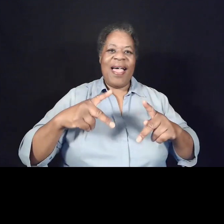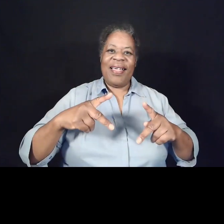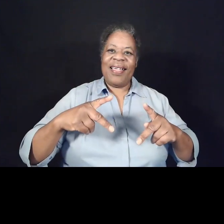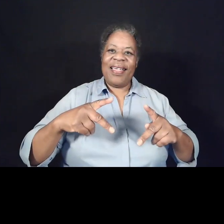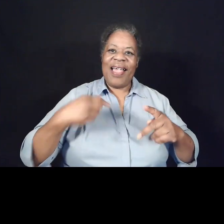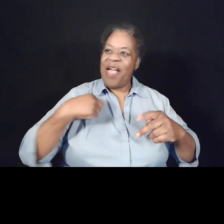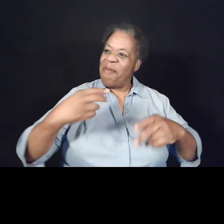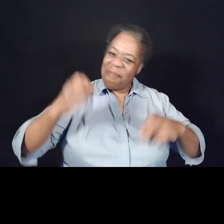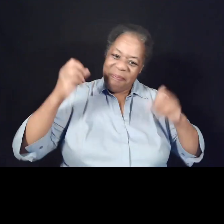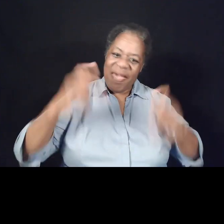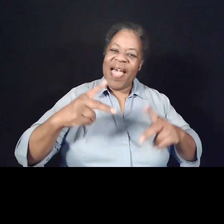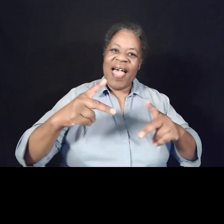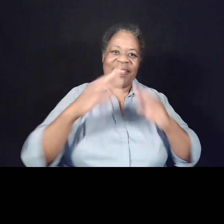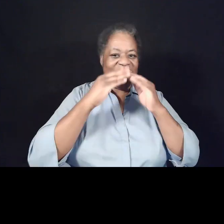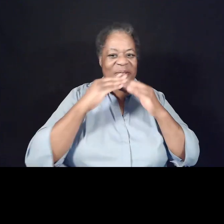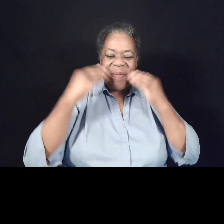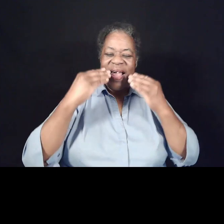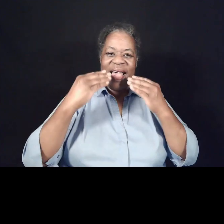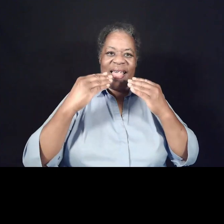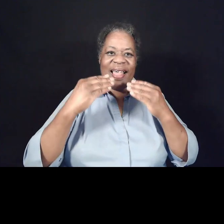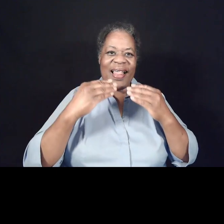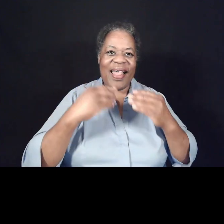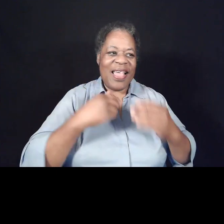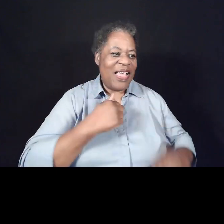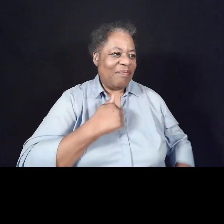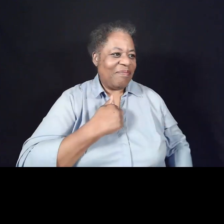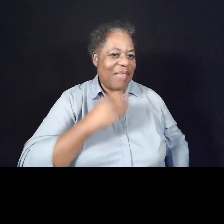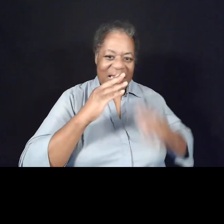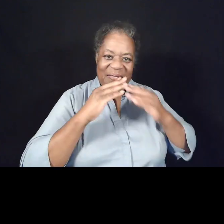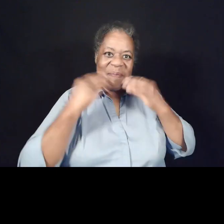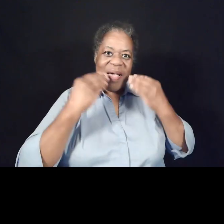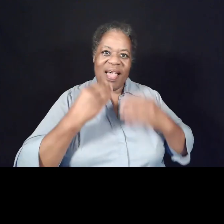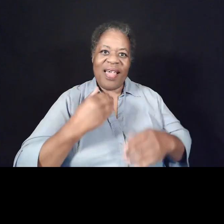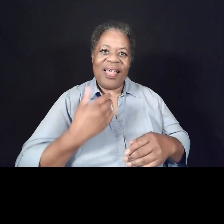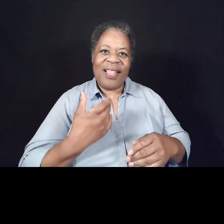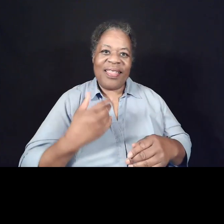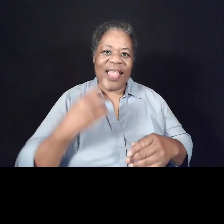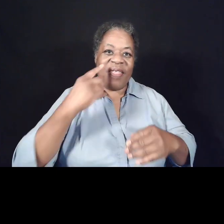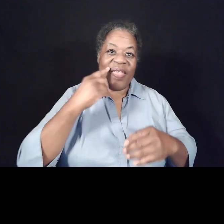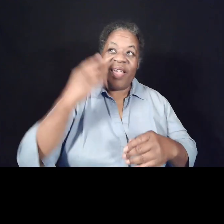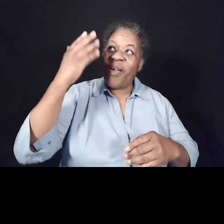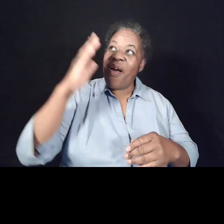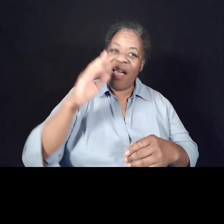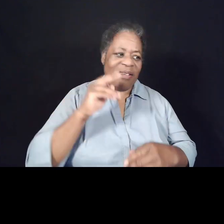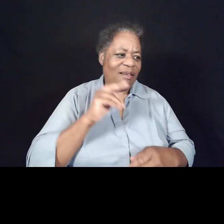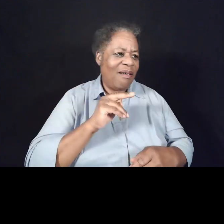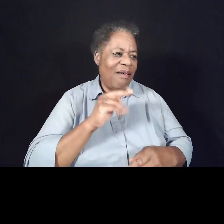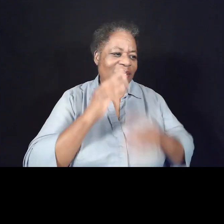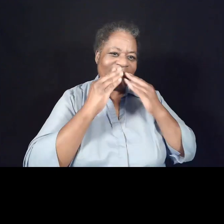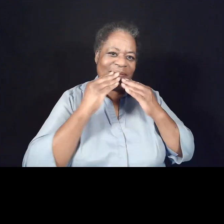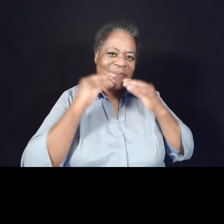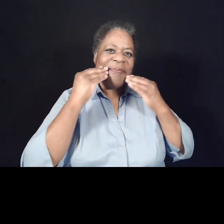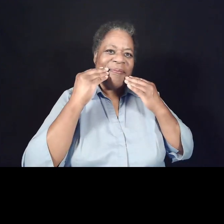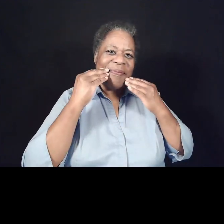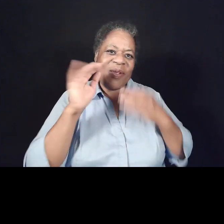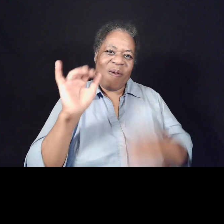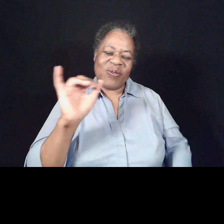And they smile as they say it, and it brings a smile to my face. And I think it brings a smile to God's face.